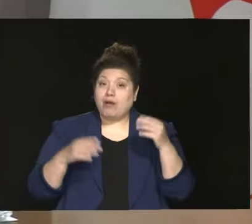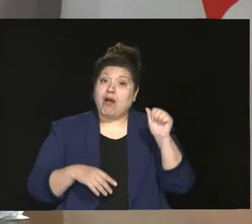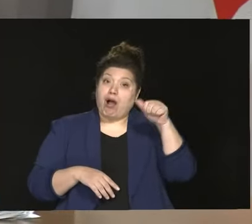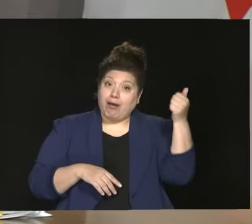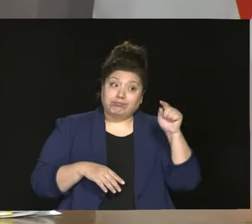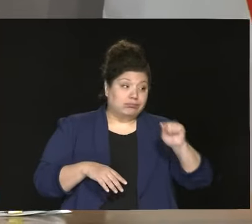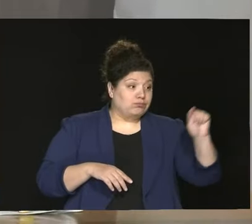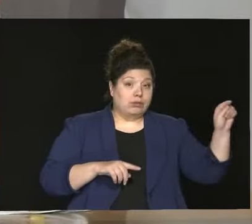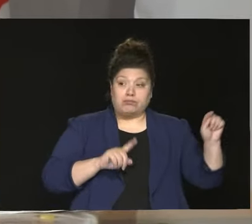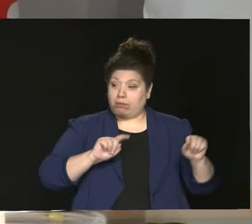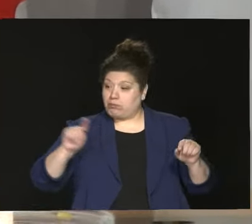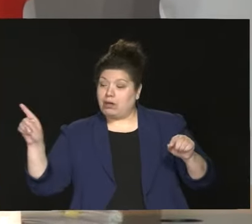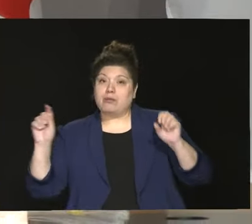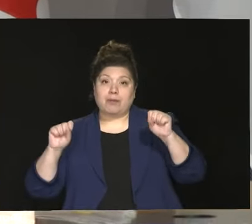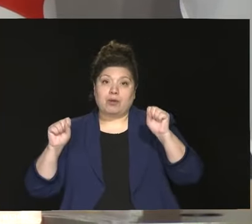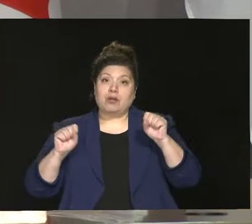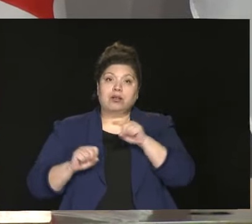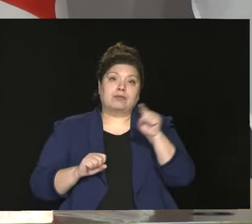this patchwork